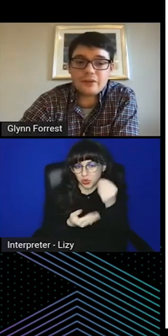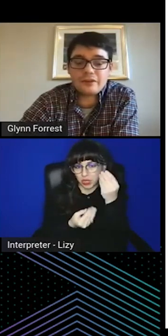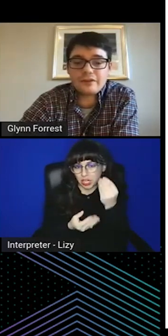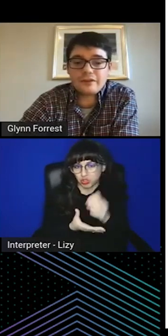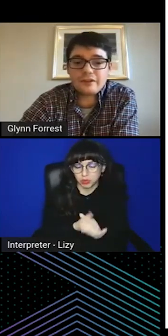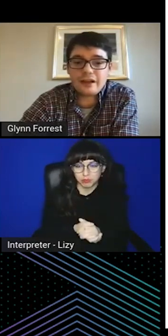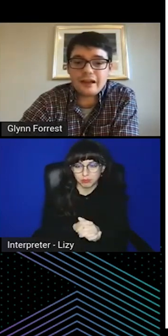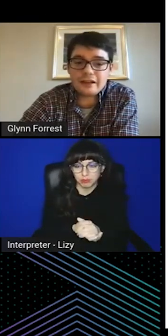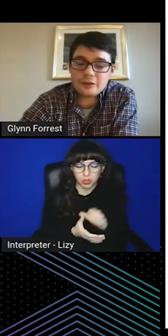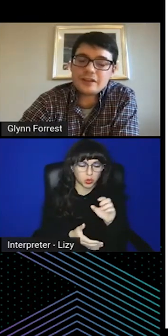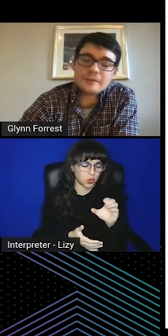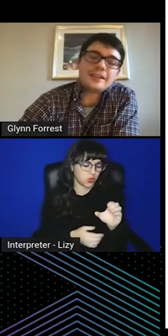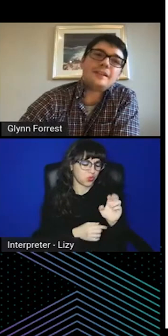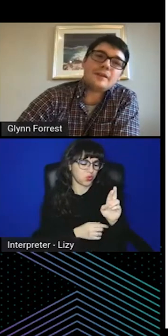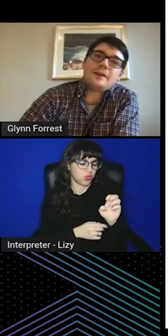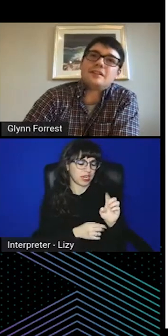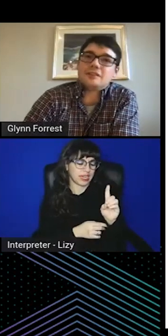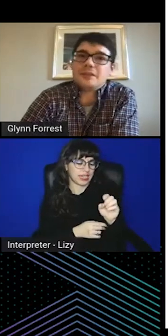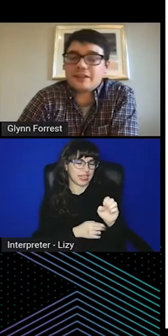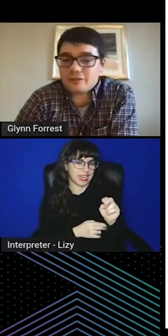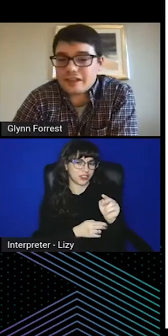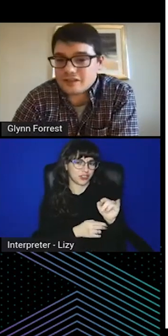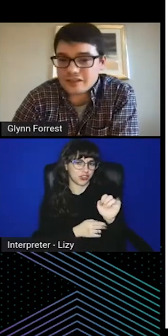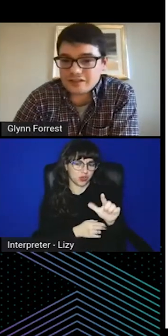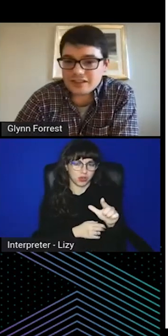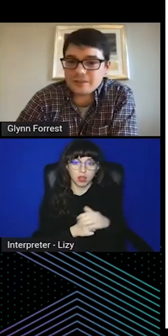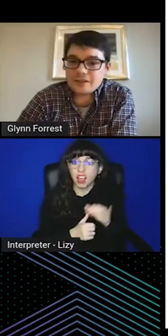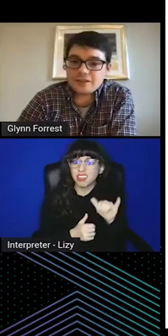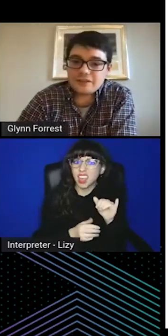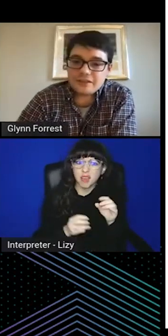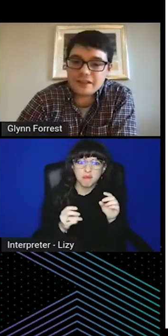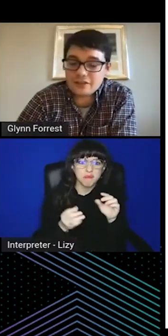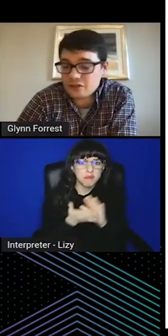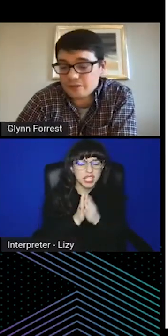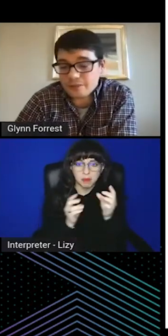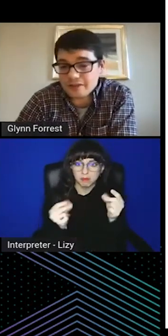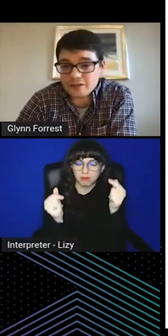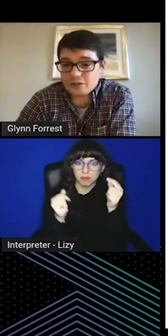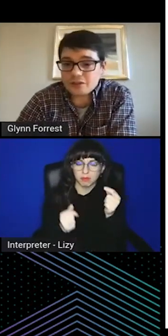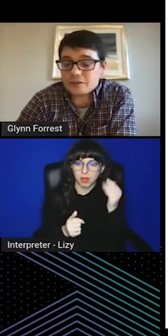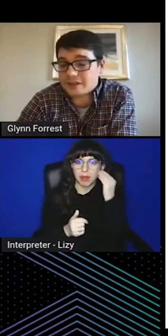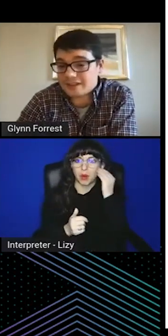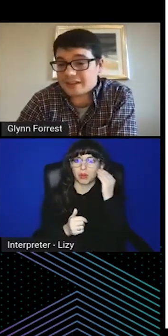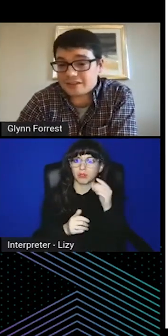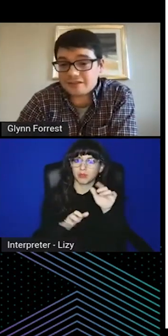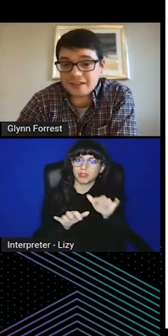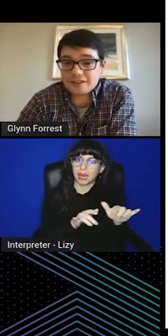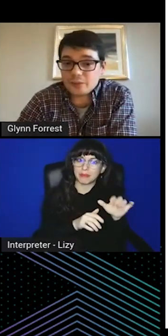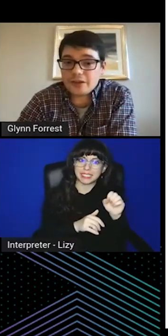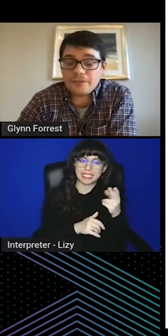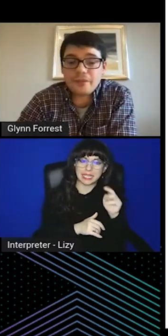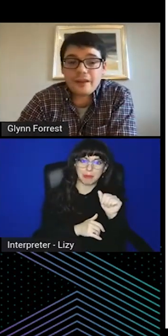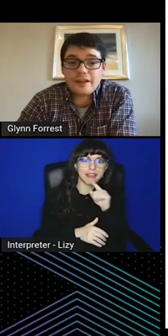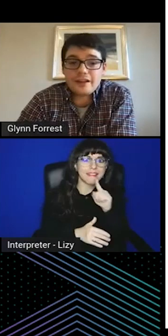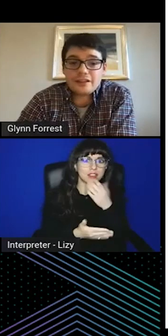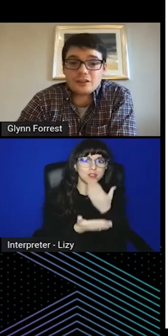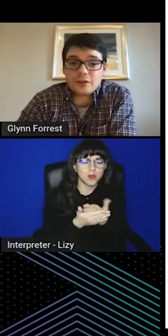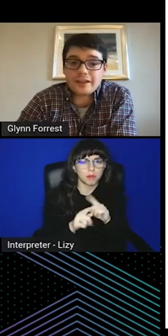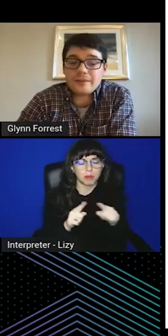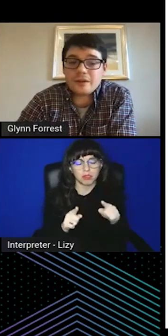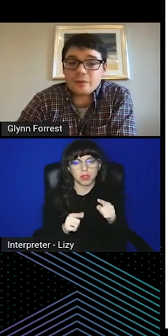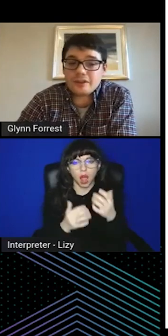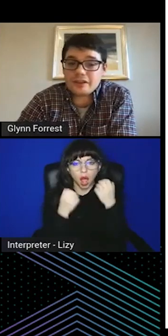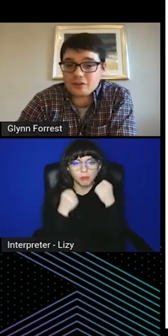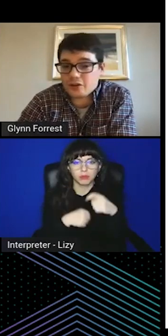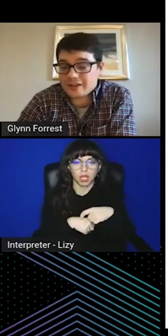Now, it quickly became apparent to me that writing JSON schemas is good, but it's also a little bit tedious. It takes a while. So I